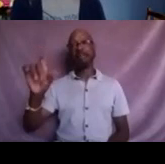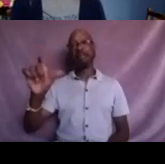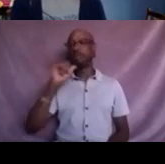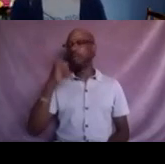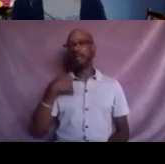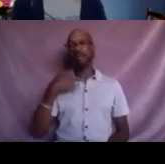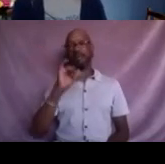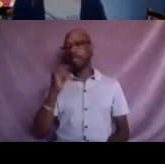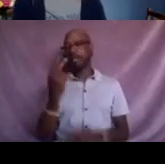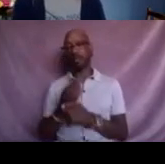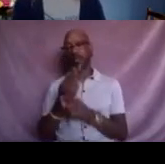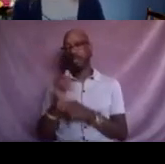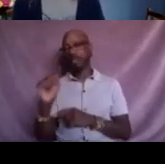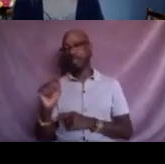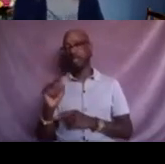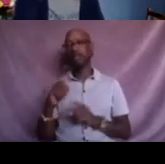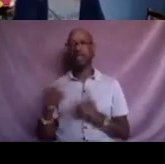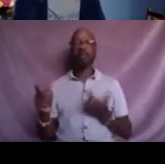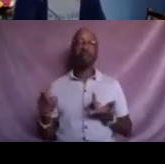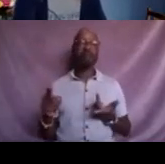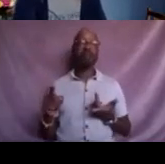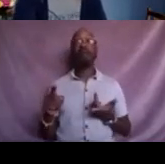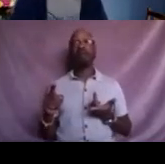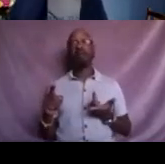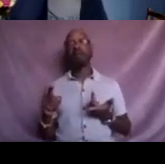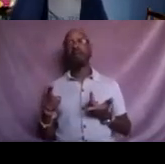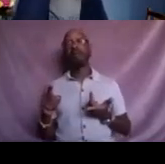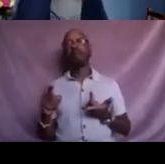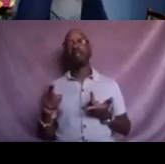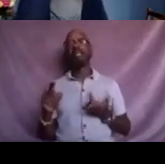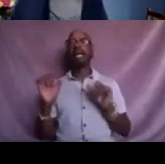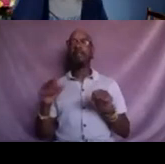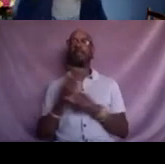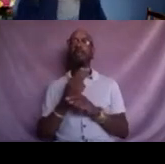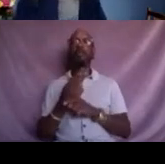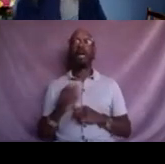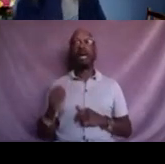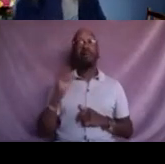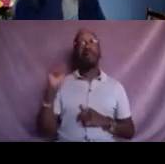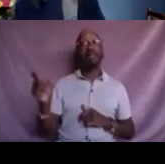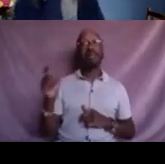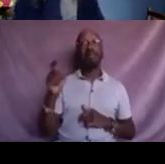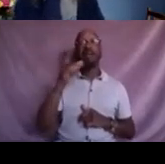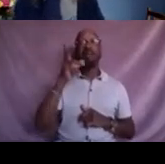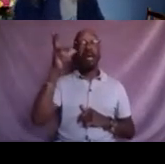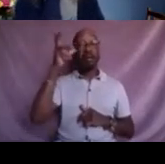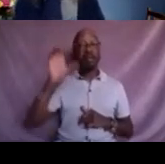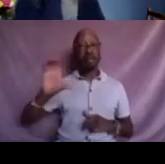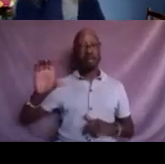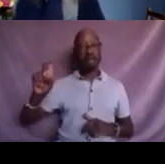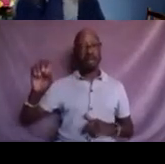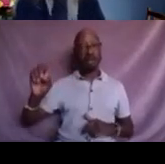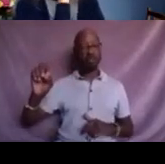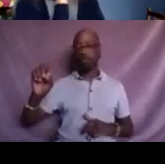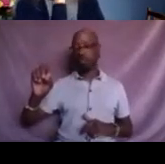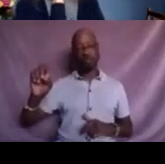it. But by default, it is enabled. I would not give parents the code. I saw that question pop into the chat. I would not give parents the